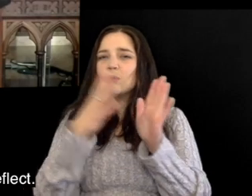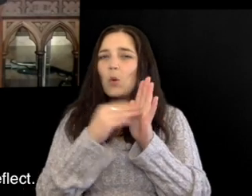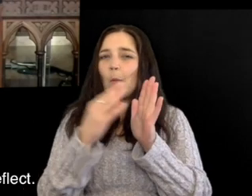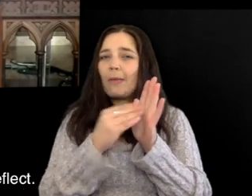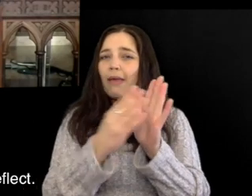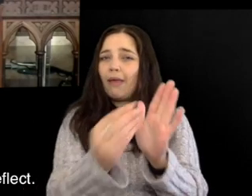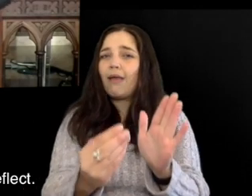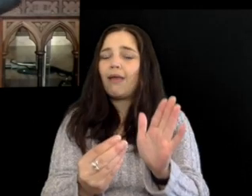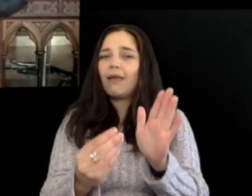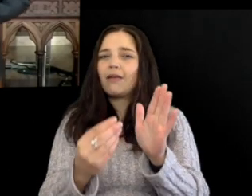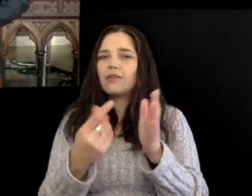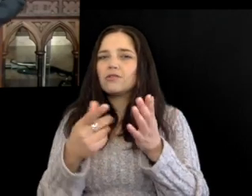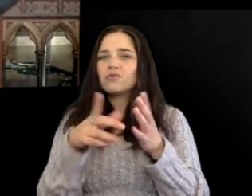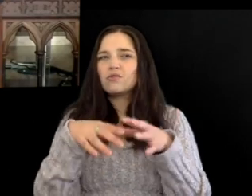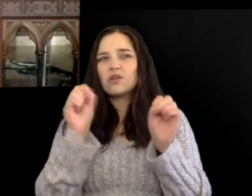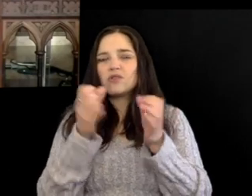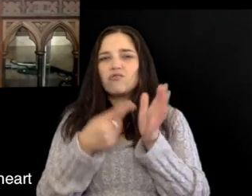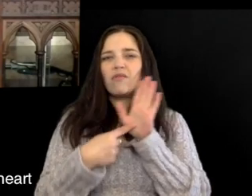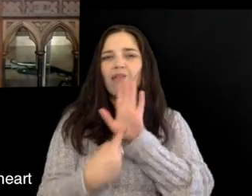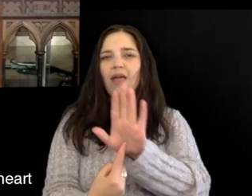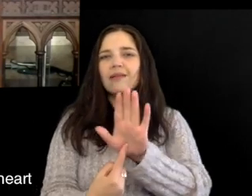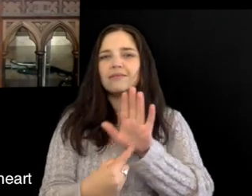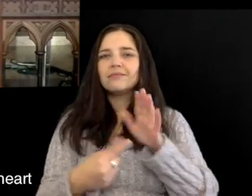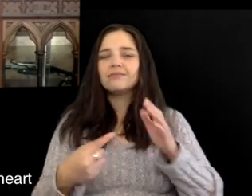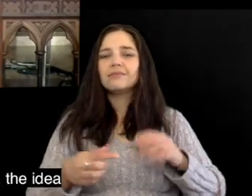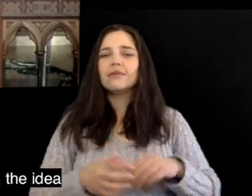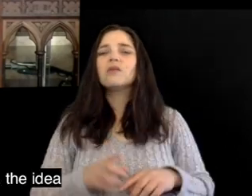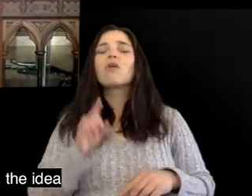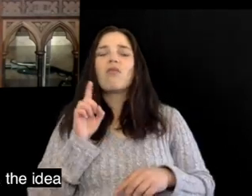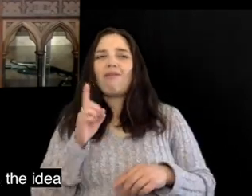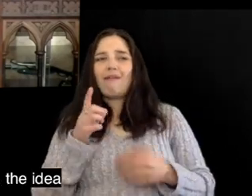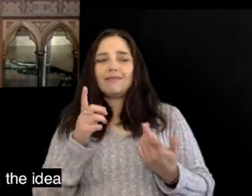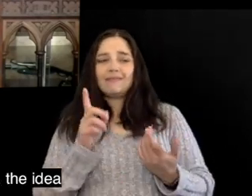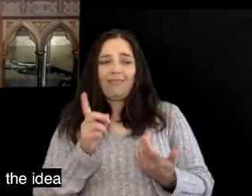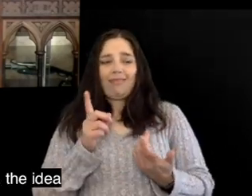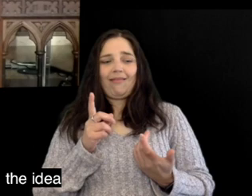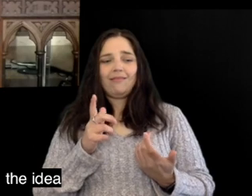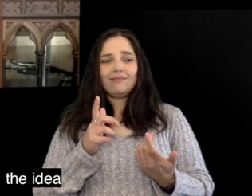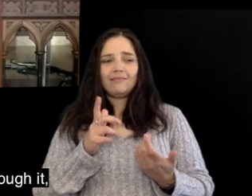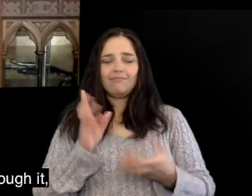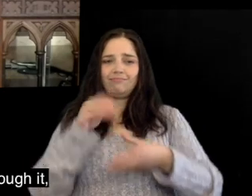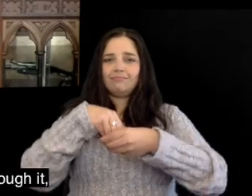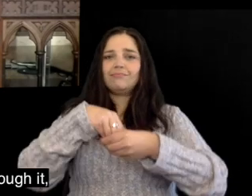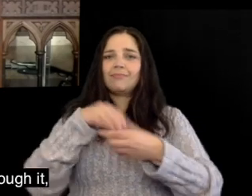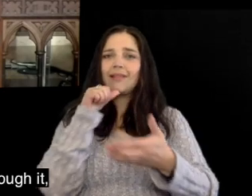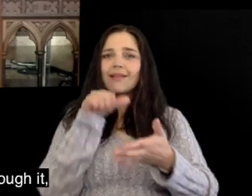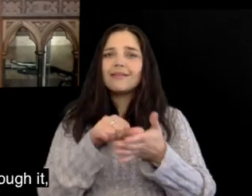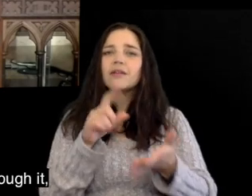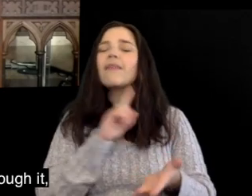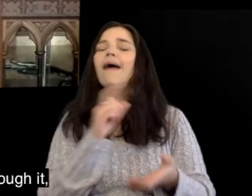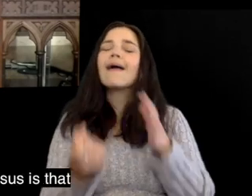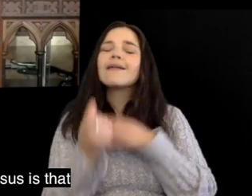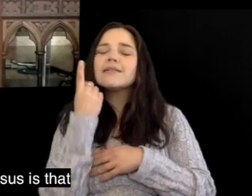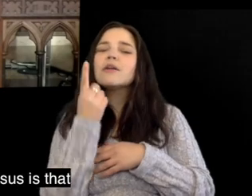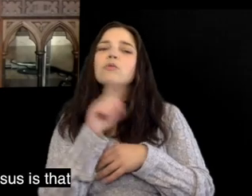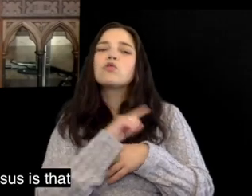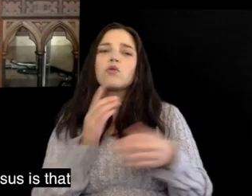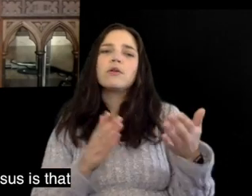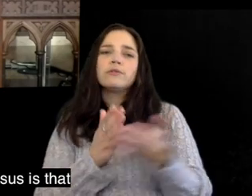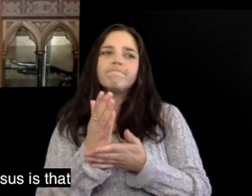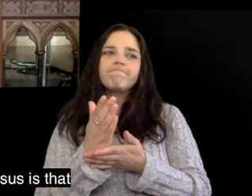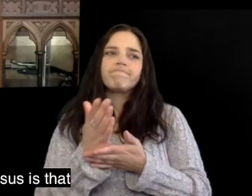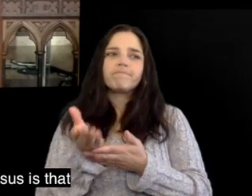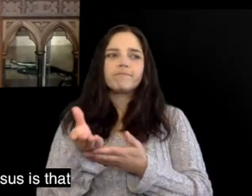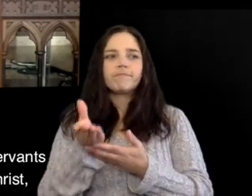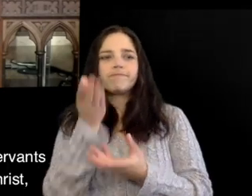imitate, where you begin to reflect? And that's really the heart, I think, of this whole letter, that idea, because, you know, right